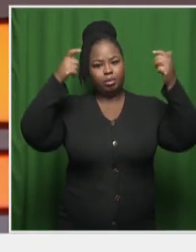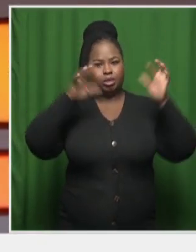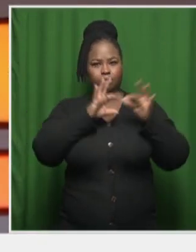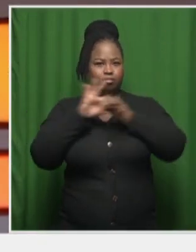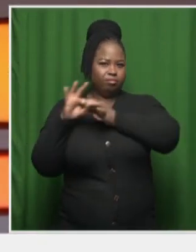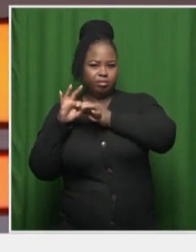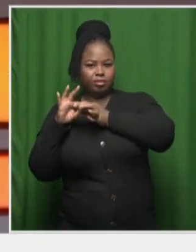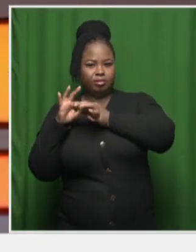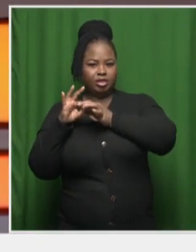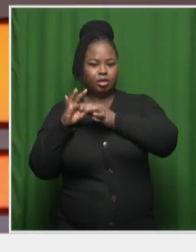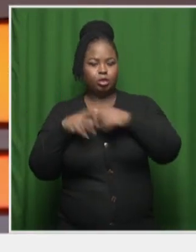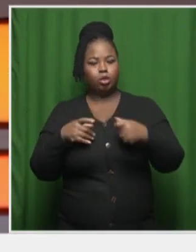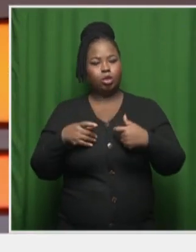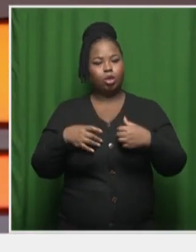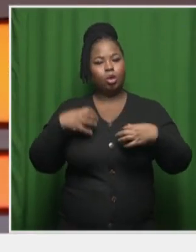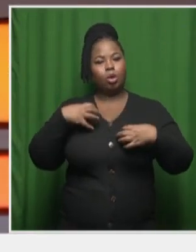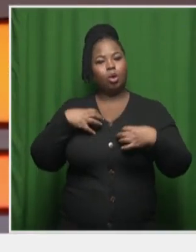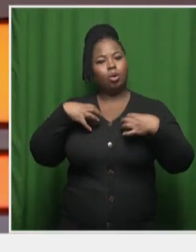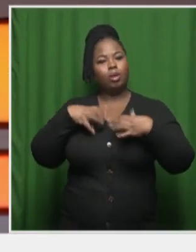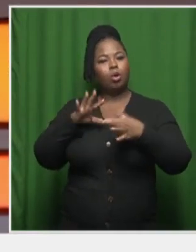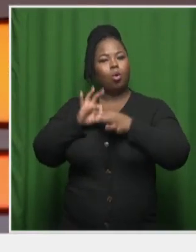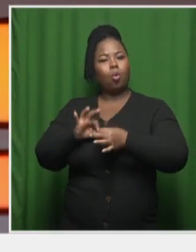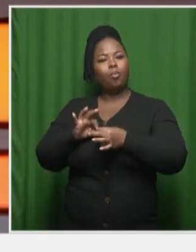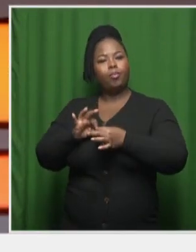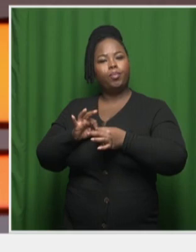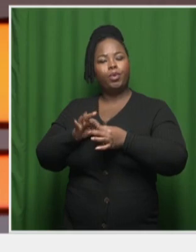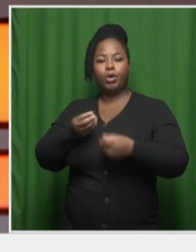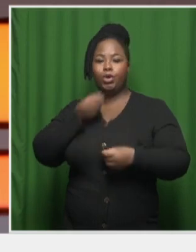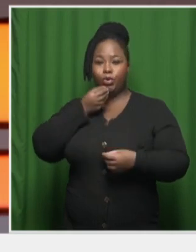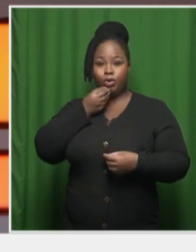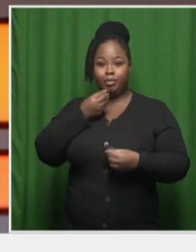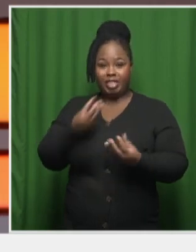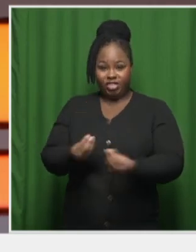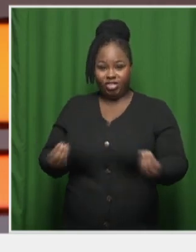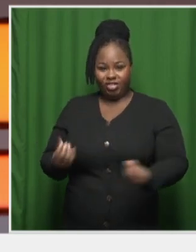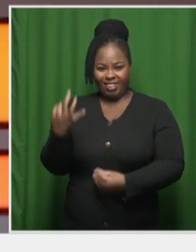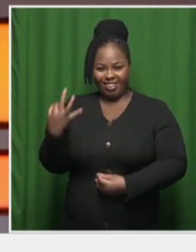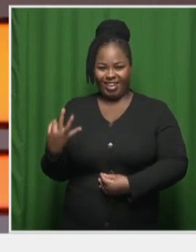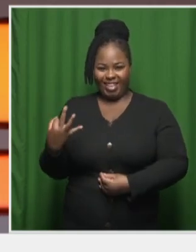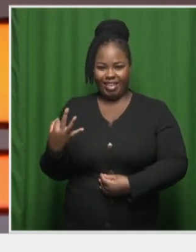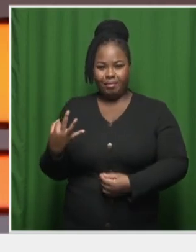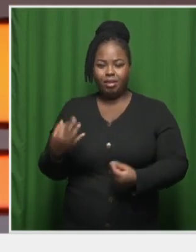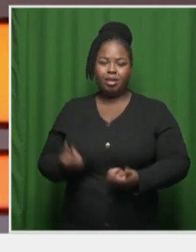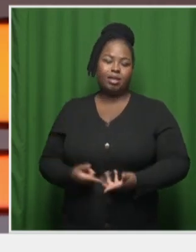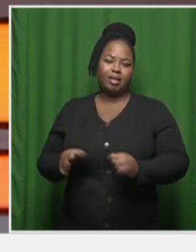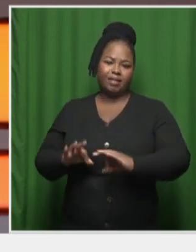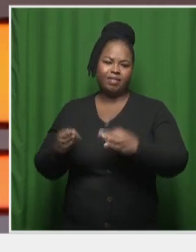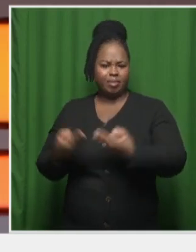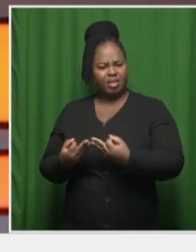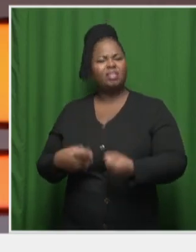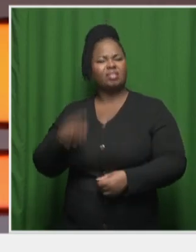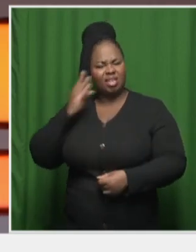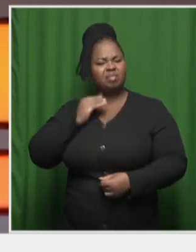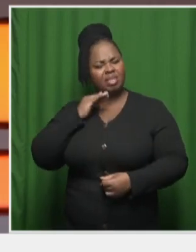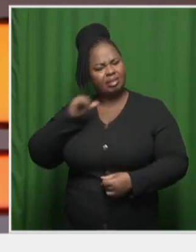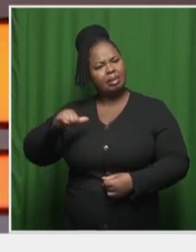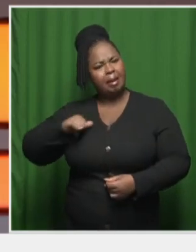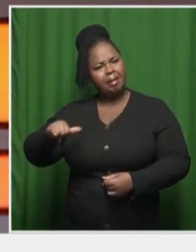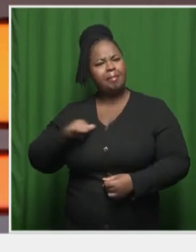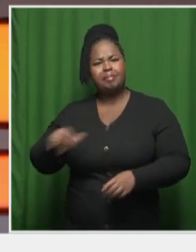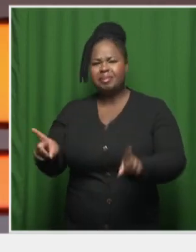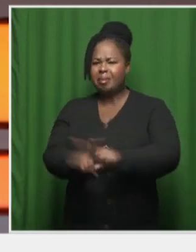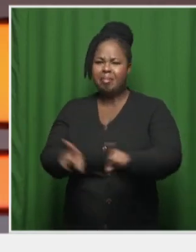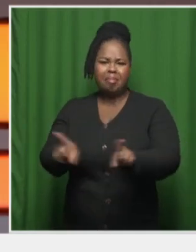relate to a home cook. I'm a father of three. Yeah. We also got a young family. I've faced the same challenges